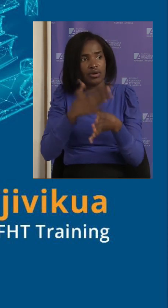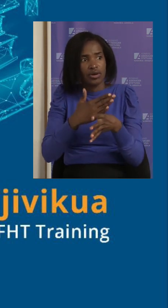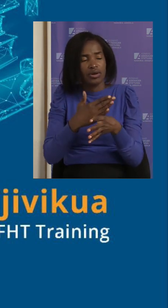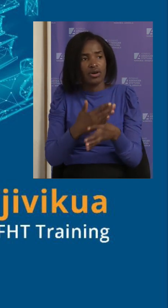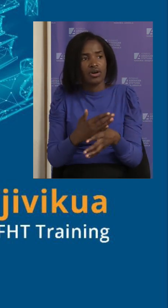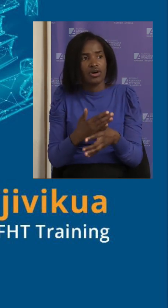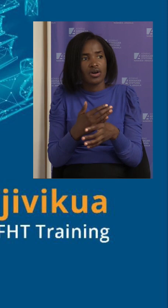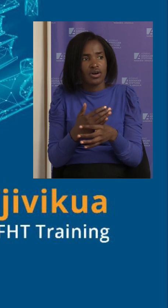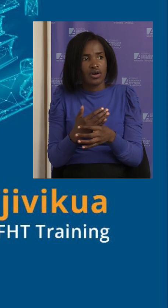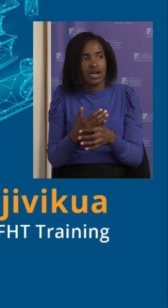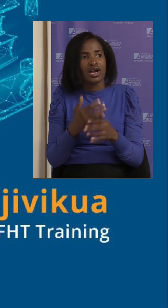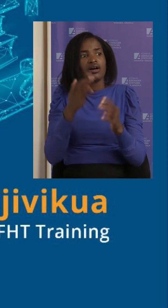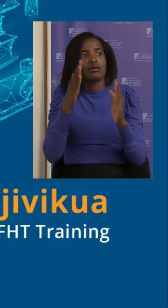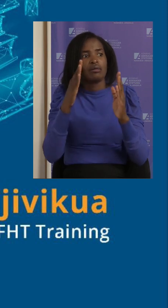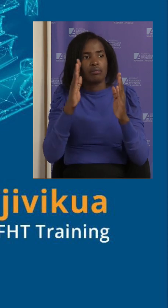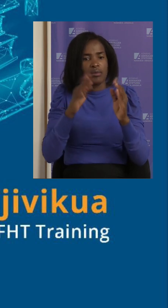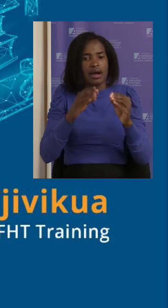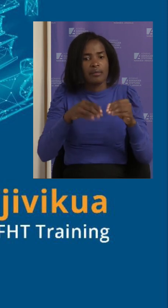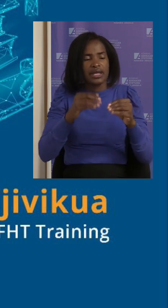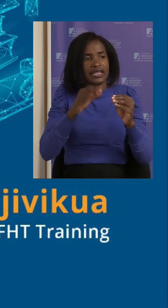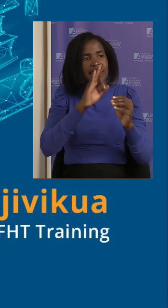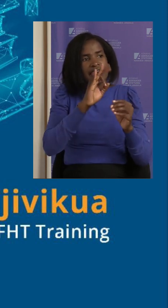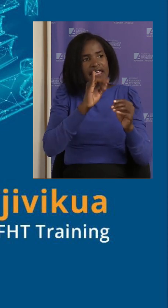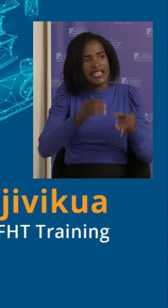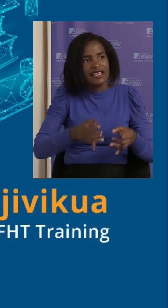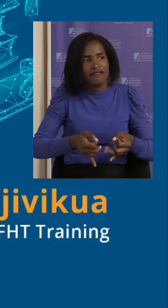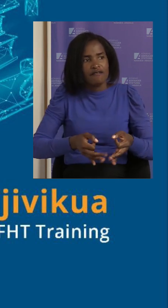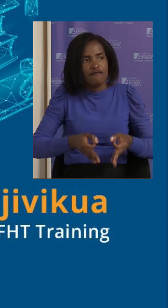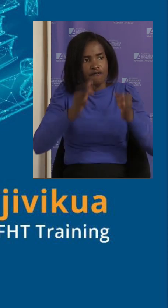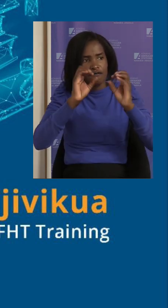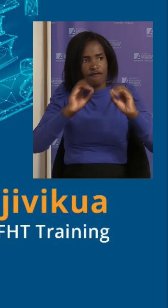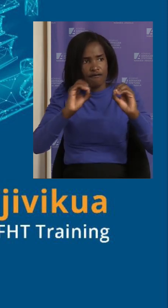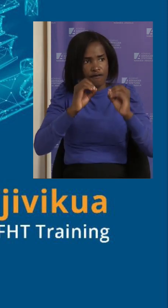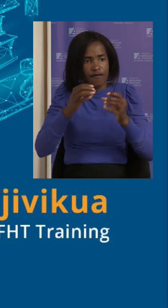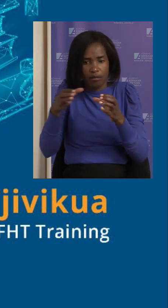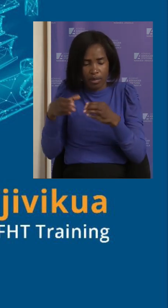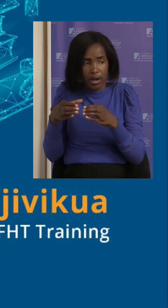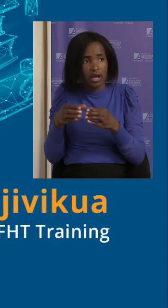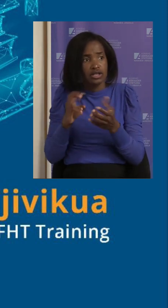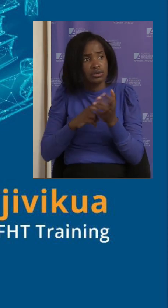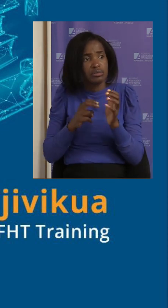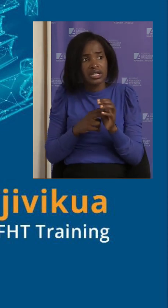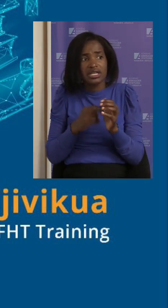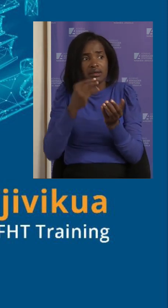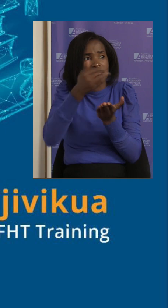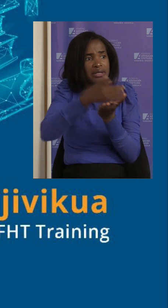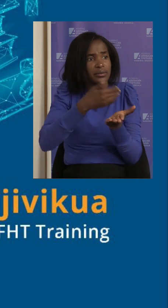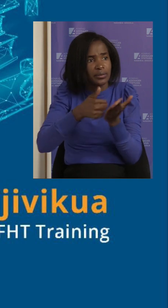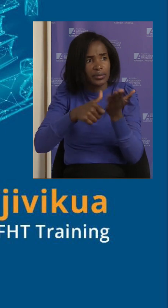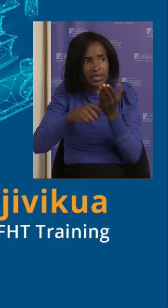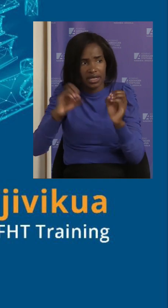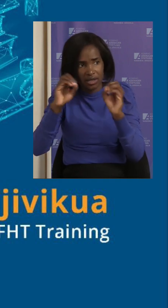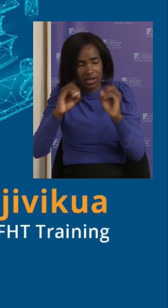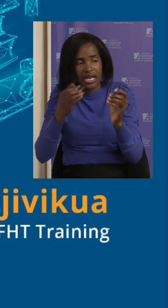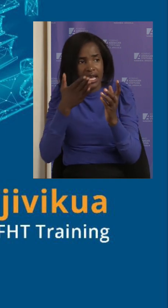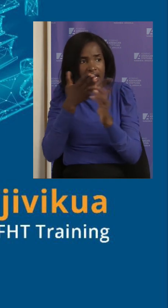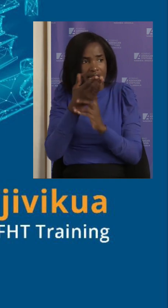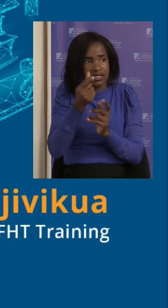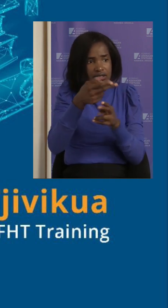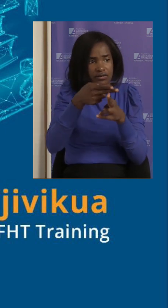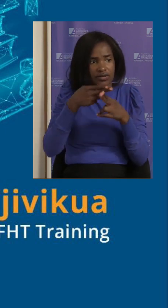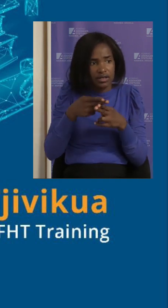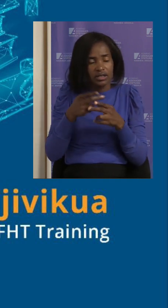in the informal sector, limiting their ability to contribute meaningfully to the tax revenue base and access to financing